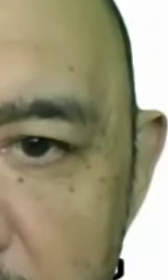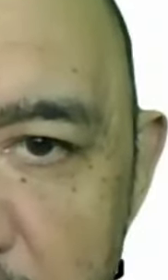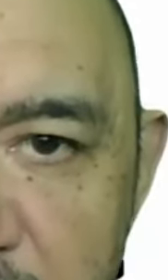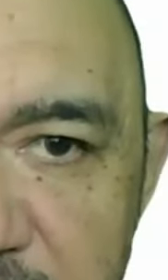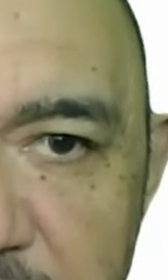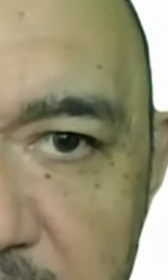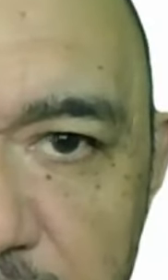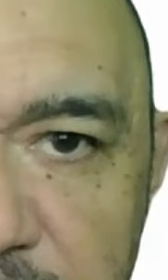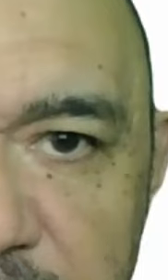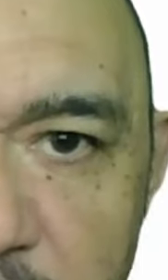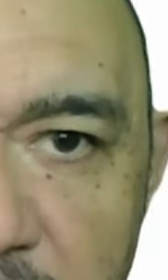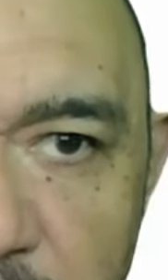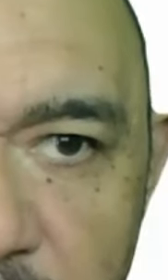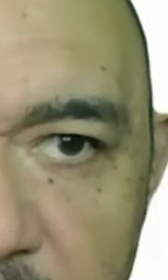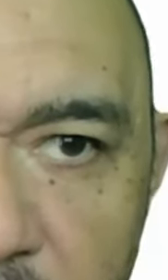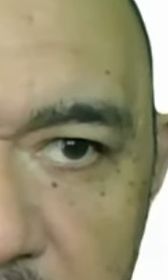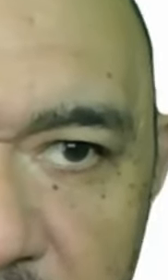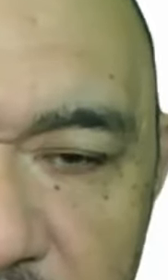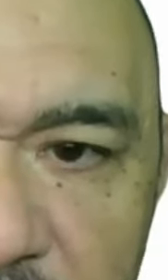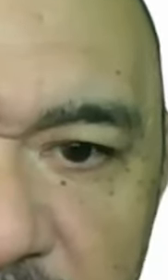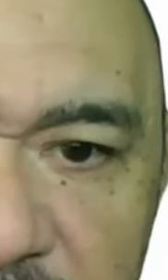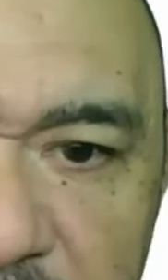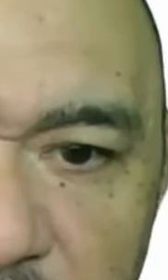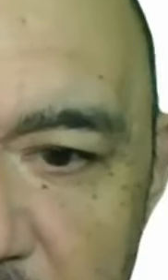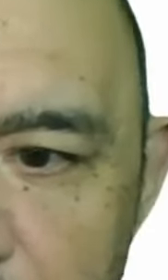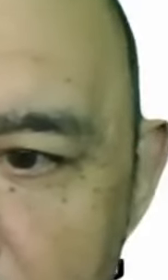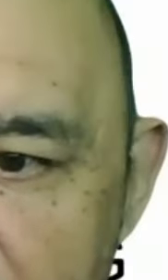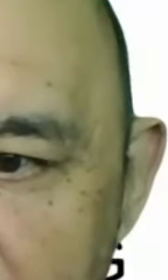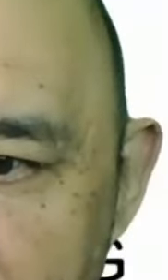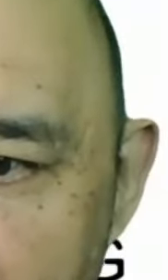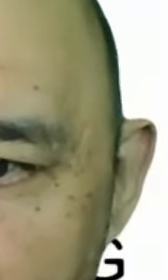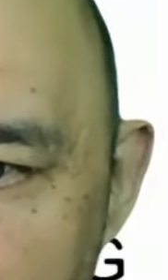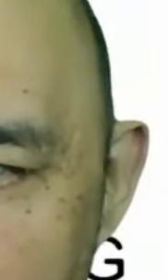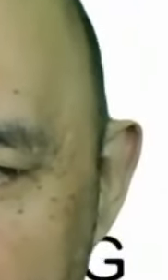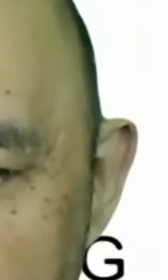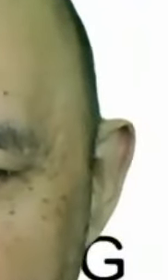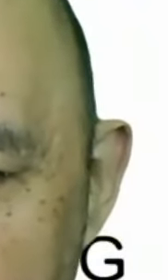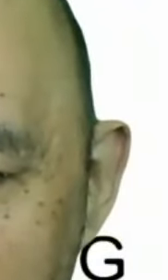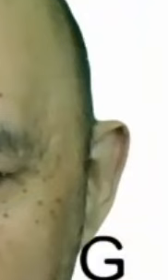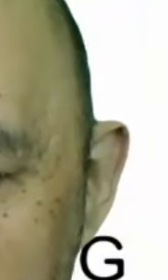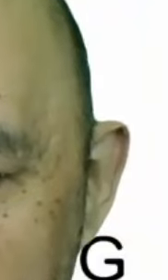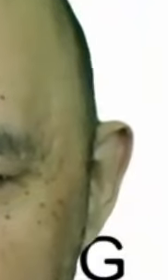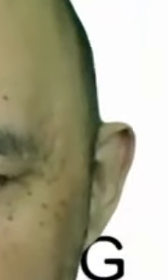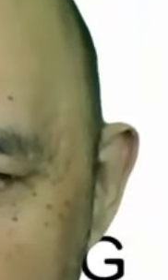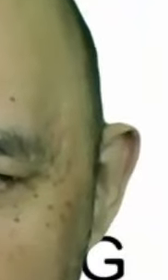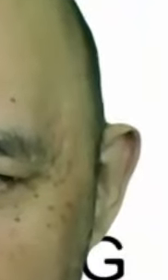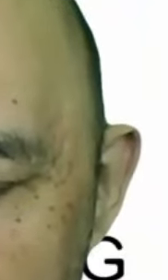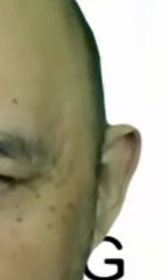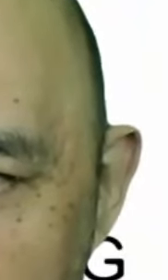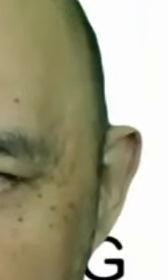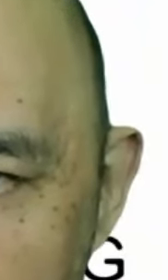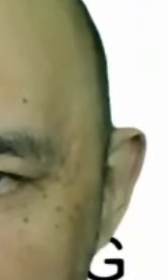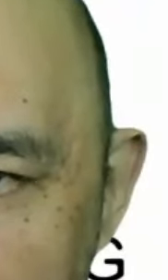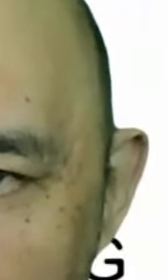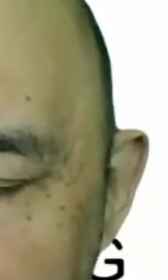because it's the belief that we are inferior beings, that we don't have rights, or that the governments are